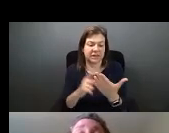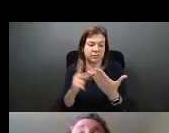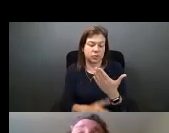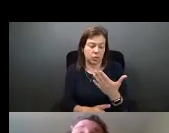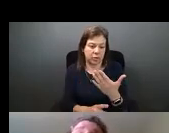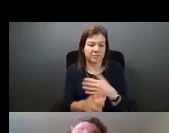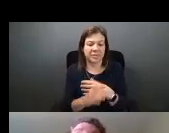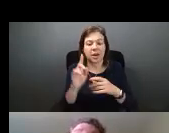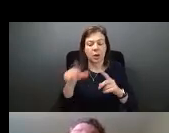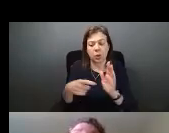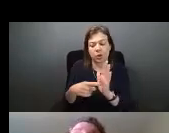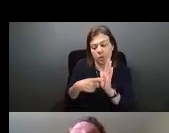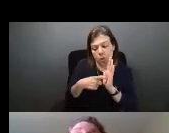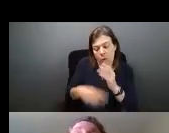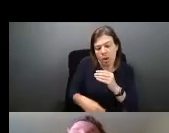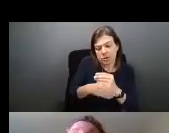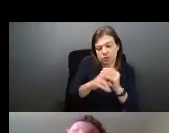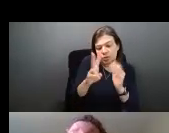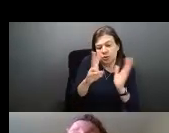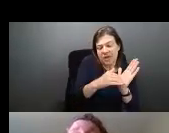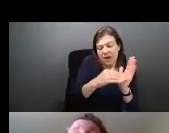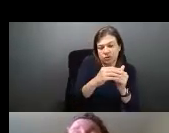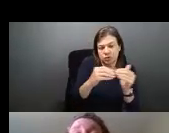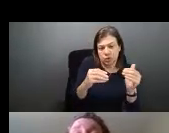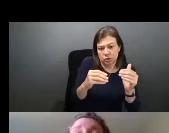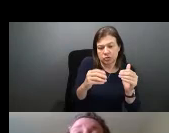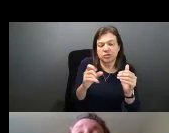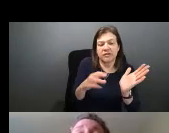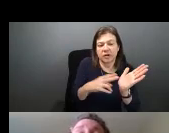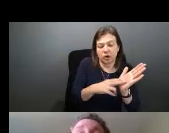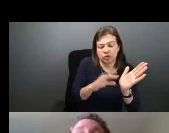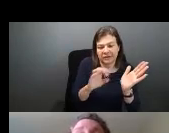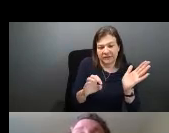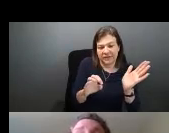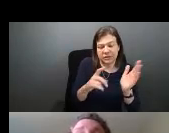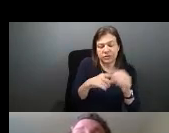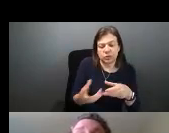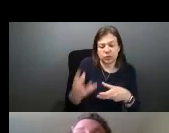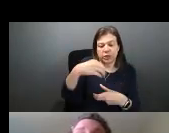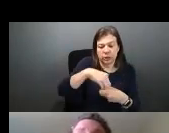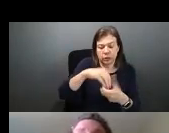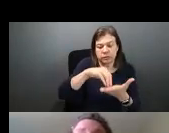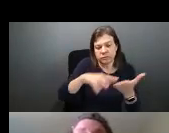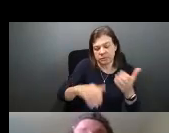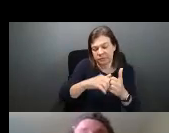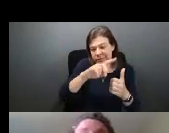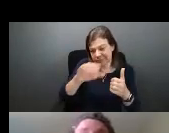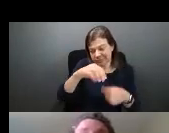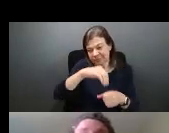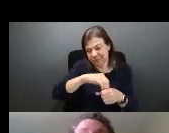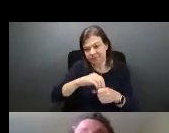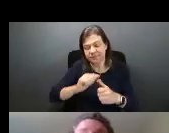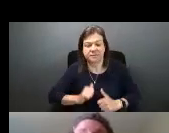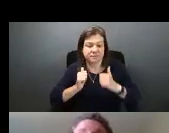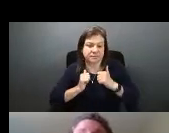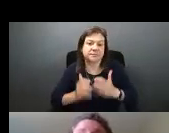and it only requires an additional $2,000 of contract fee to include students with disabilities in the